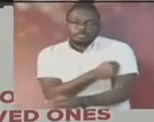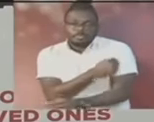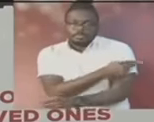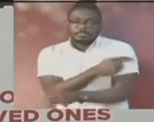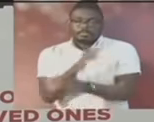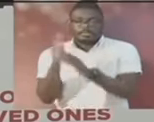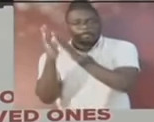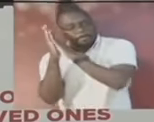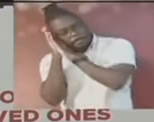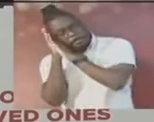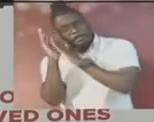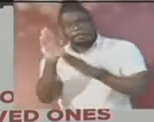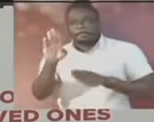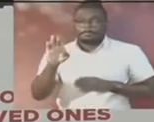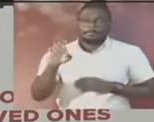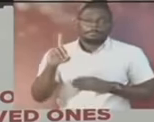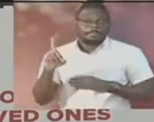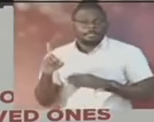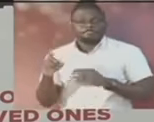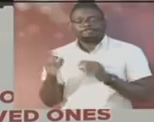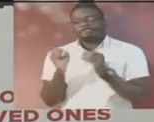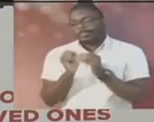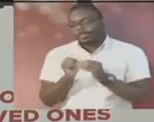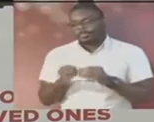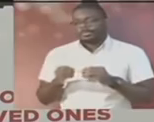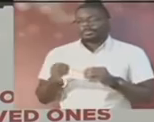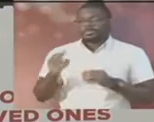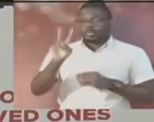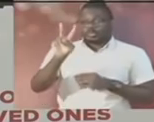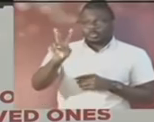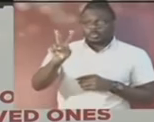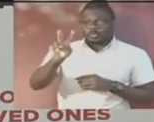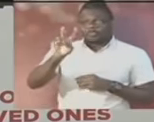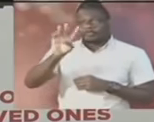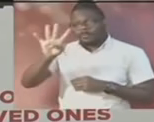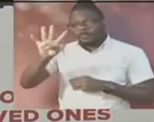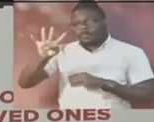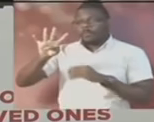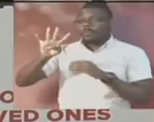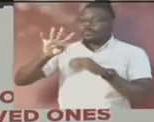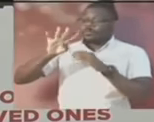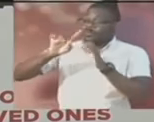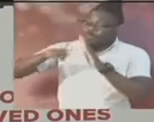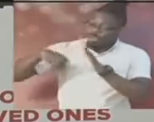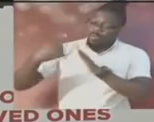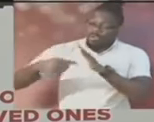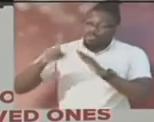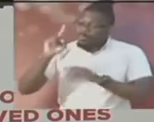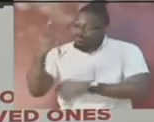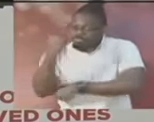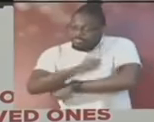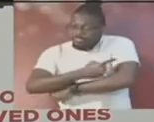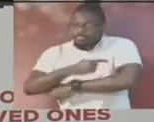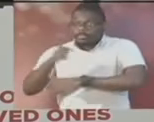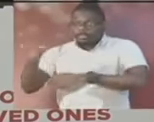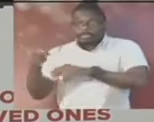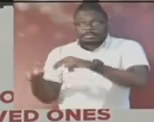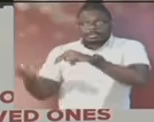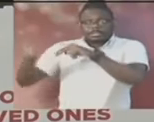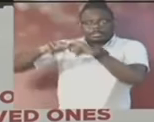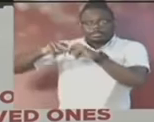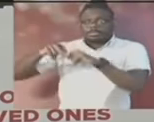occupancy rates have increased within 24 hours from 50 to 60%, which is a 10% increase. And